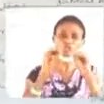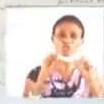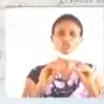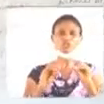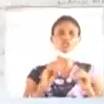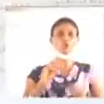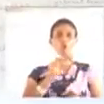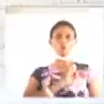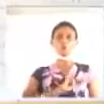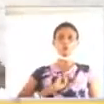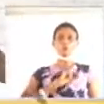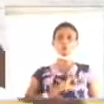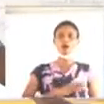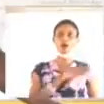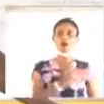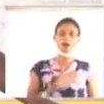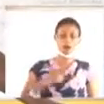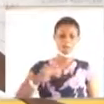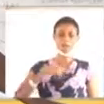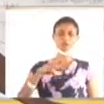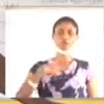Proper family upbringing.